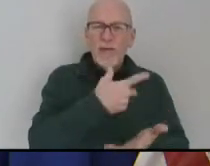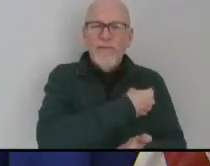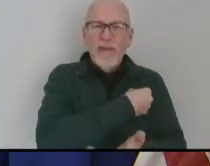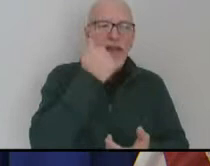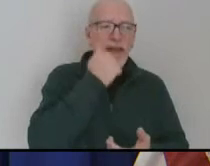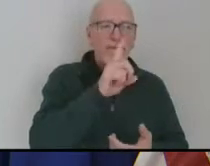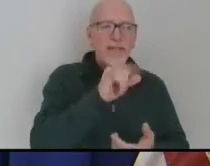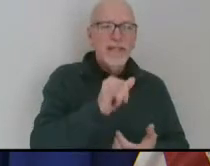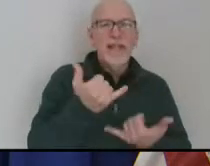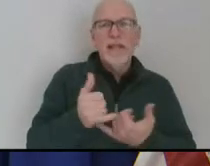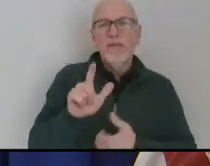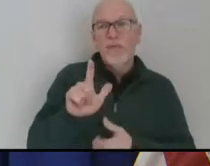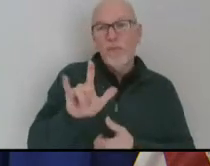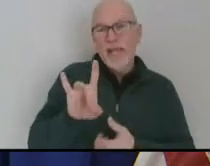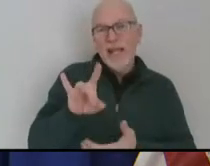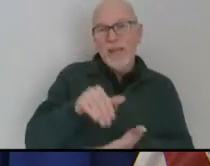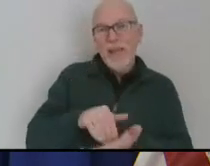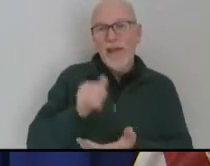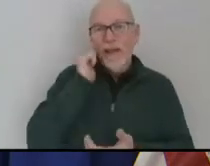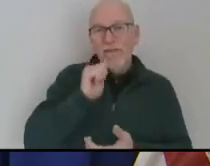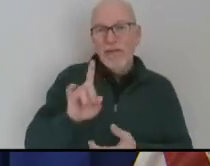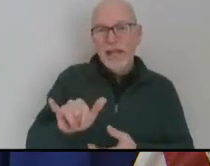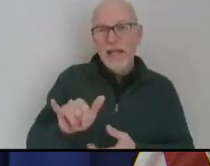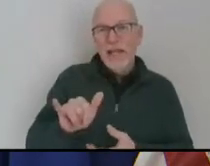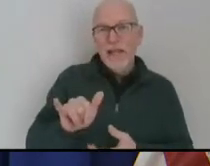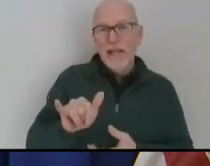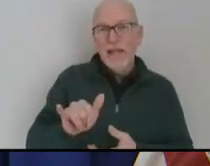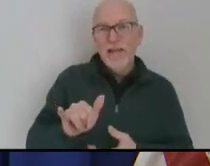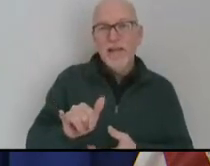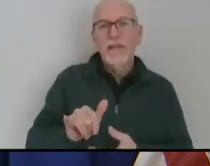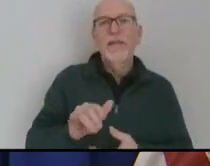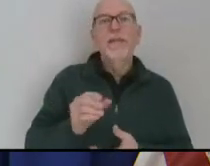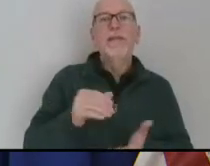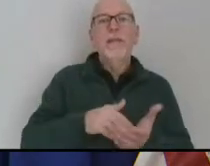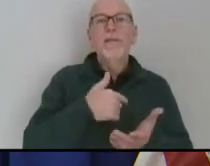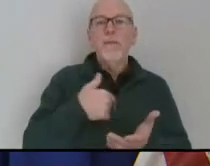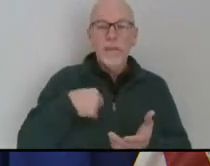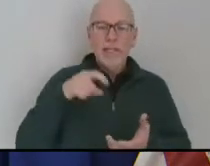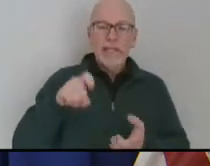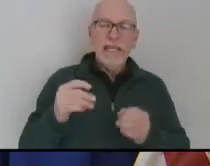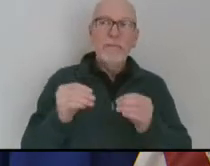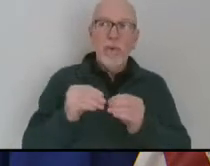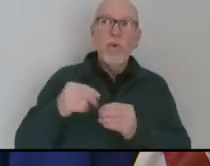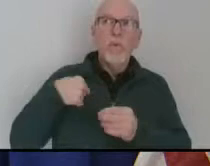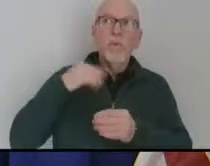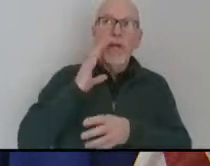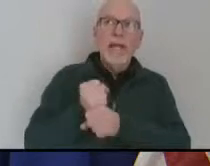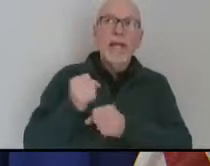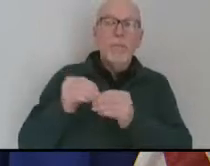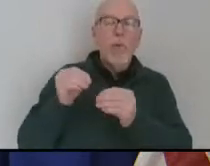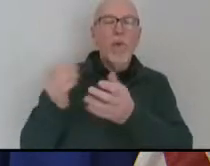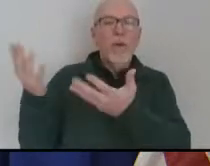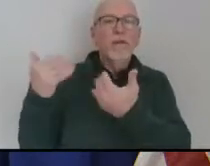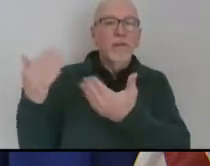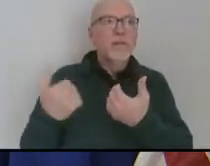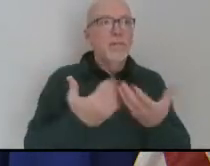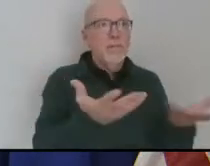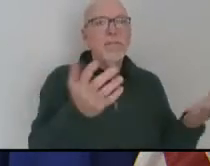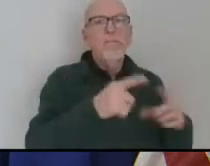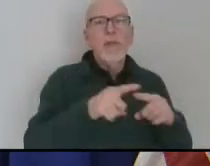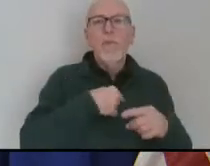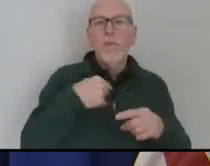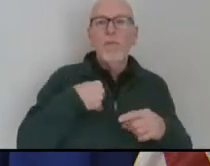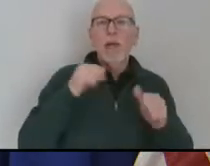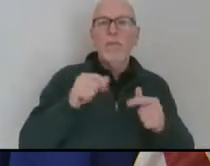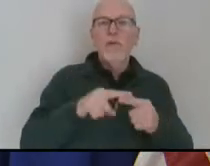now 28,000 a day. And again, we need more. We'll get more out, but we have been able to scale this